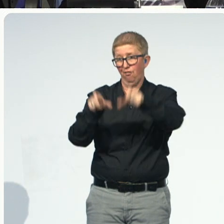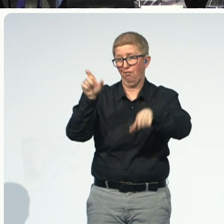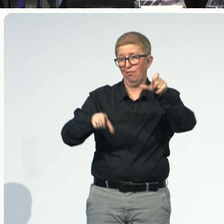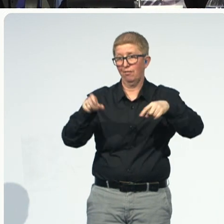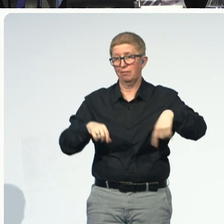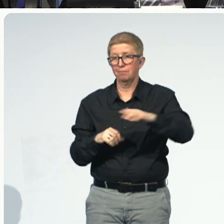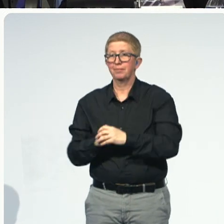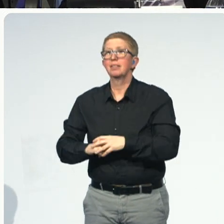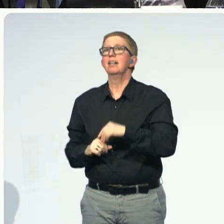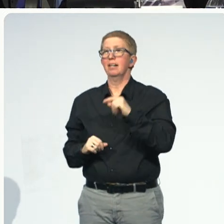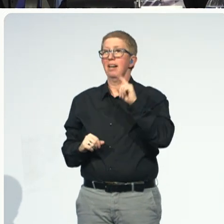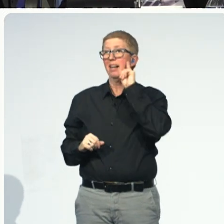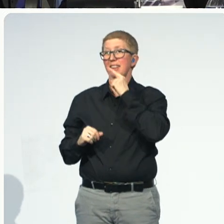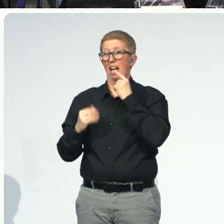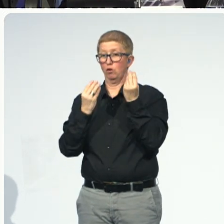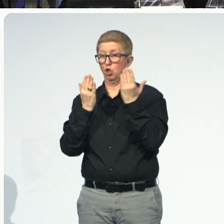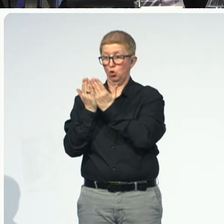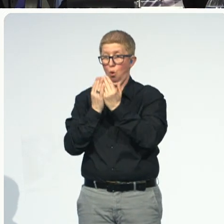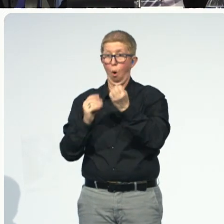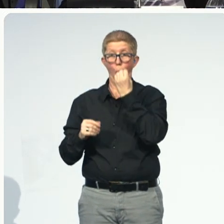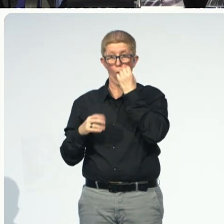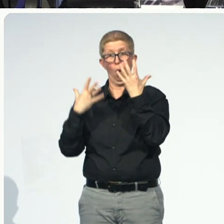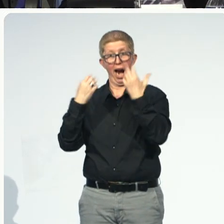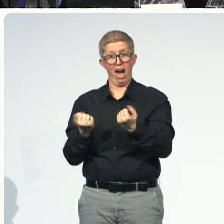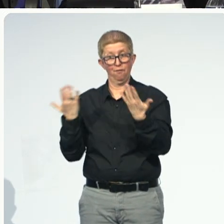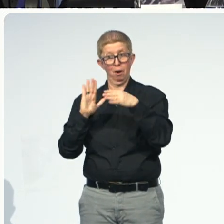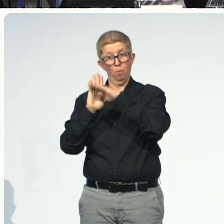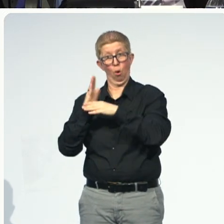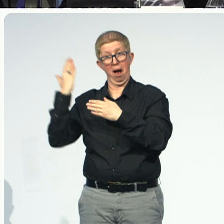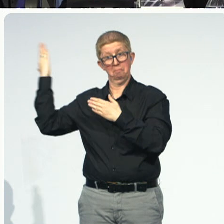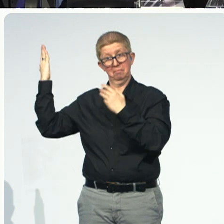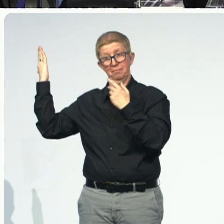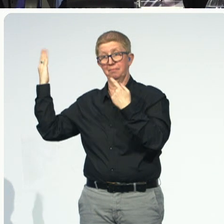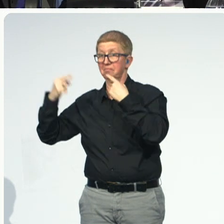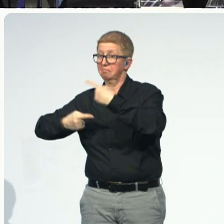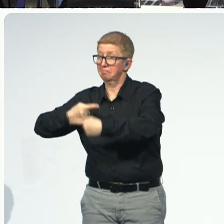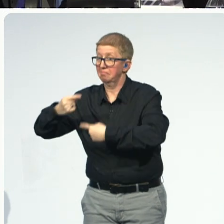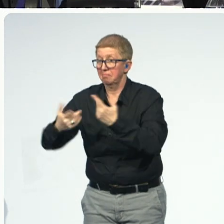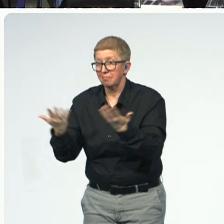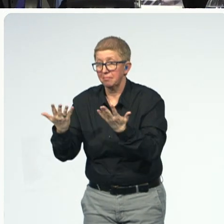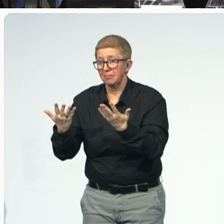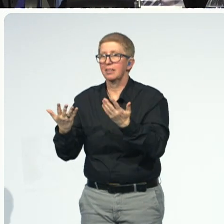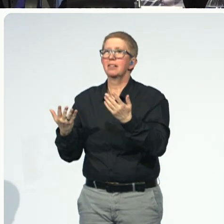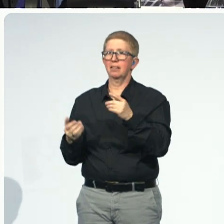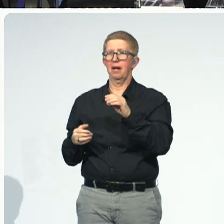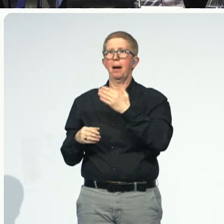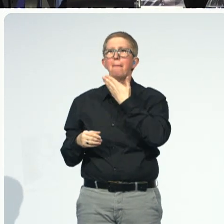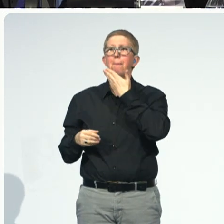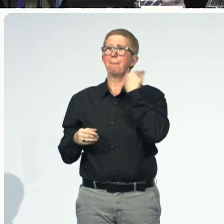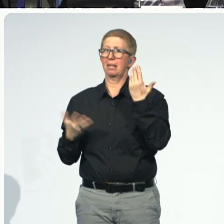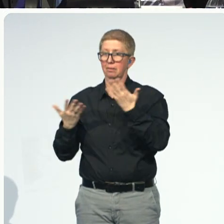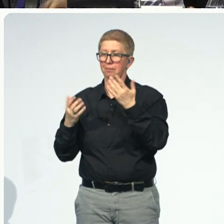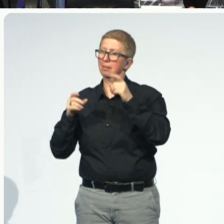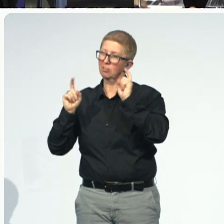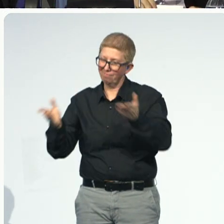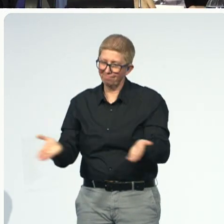this full-trained system serves deaf children basically from infancy to secondary education. But